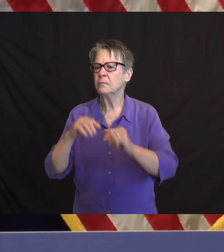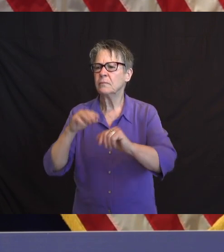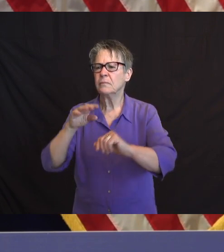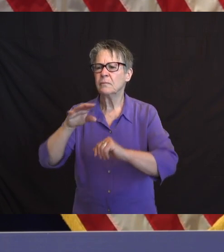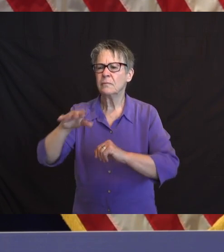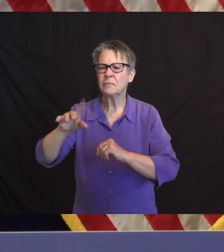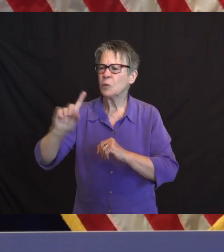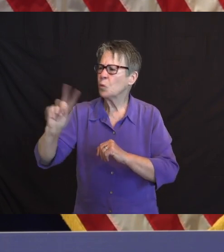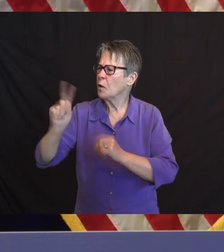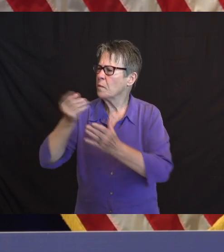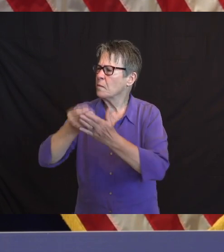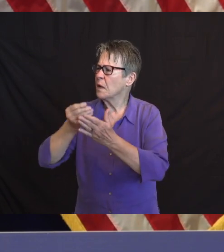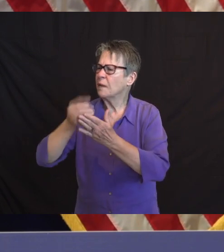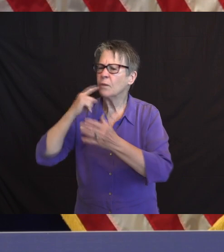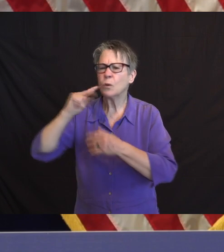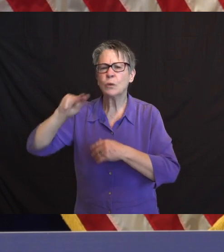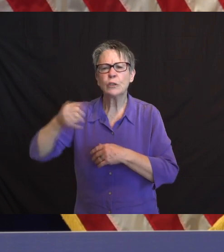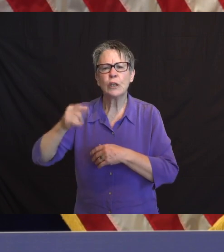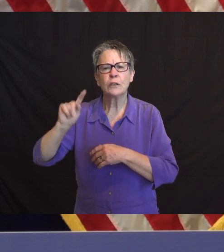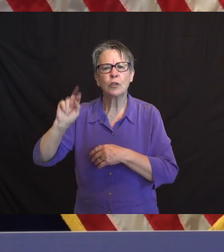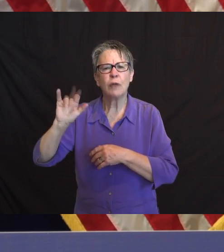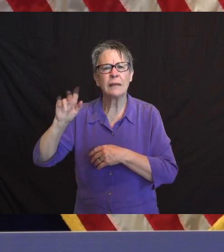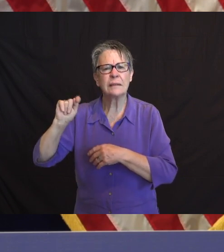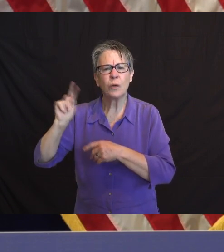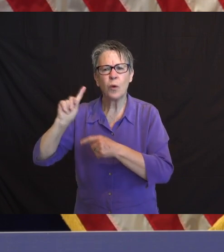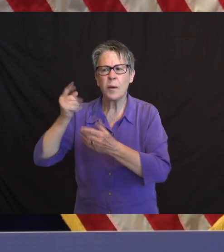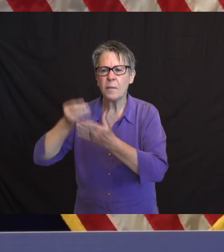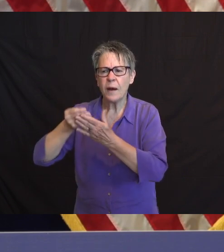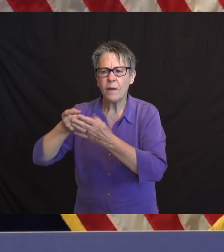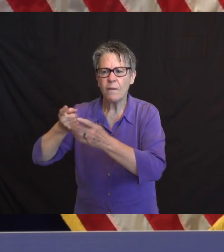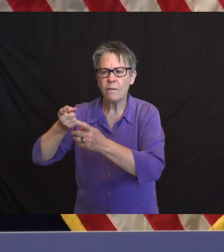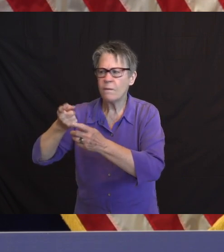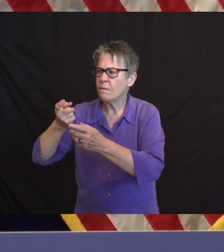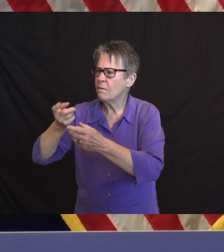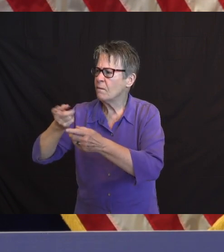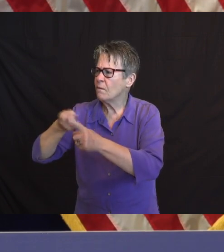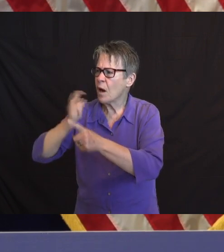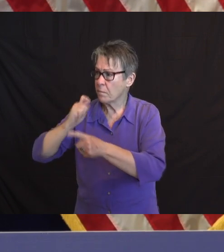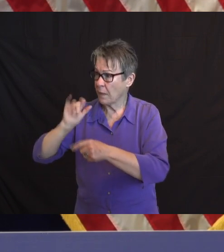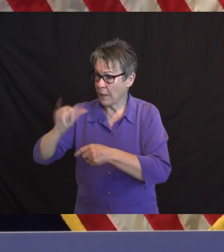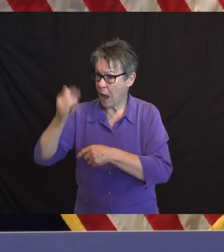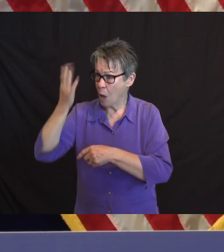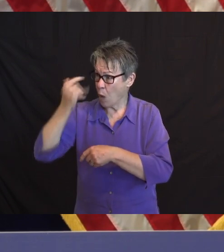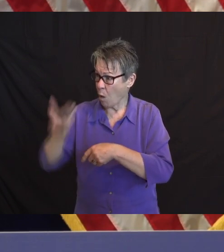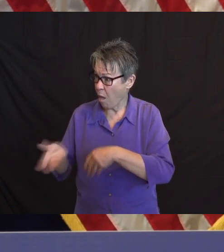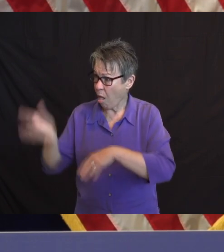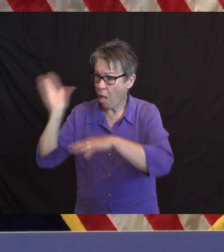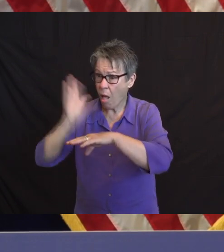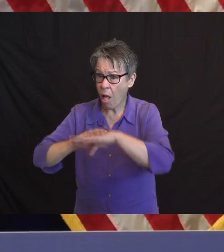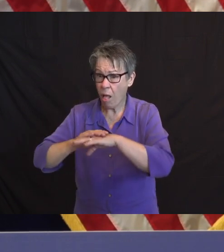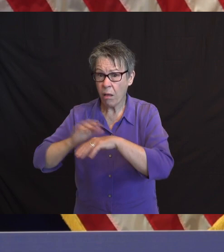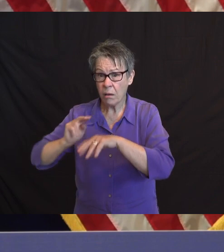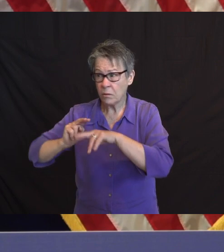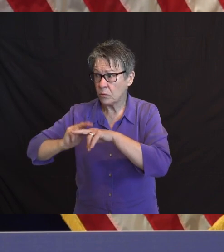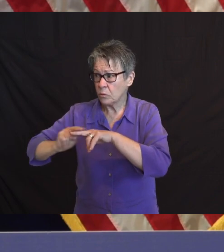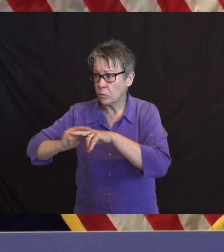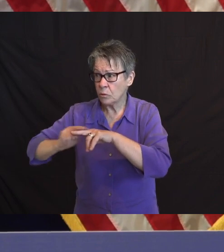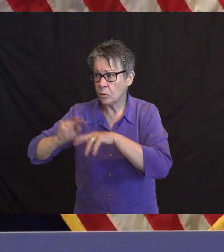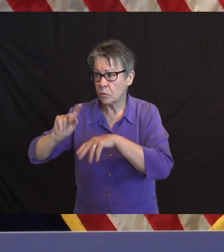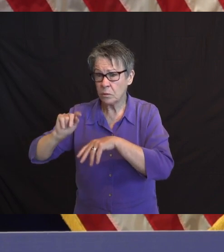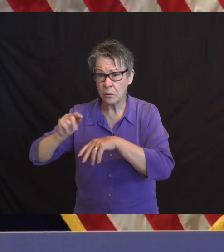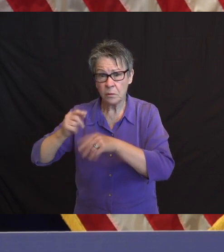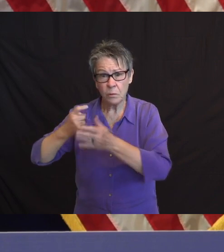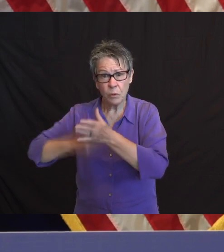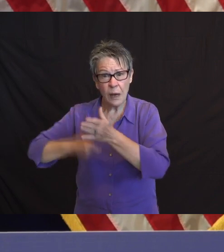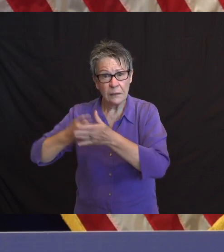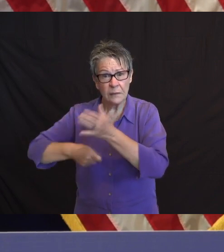fare increases to help pay for this? What about a dedicated funding stream from the state? Is this plan feasible